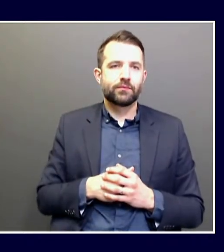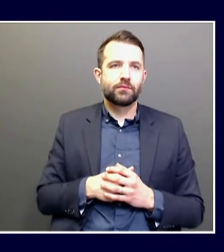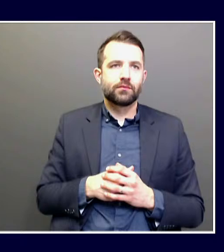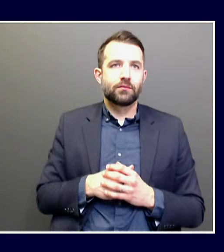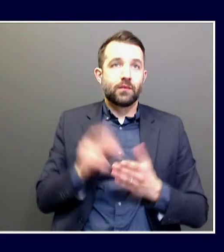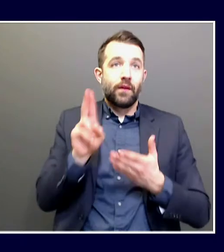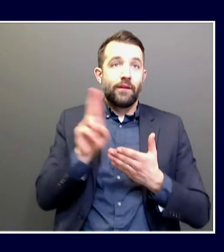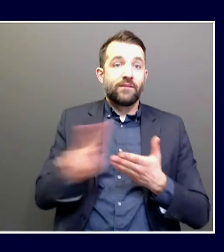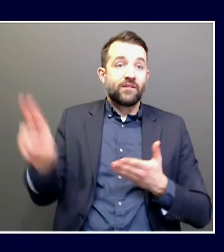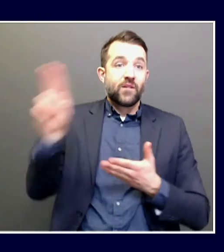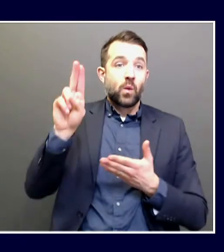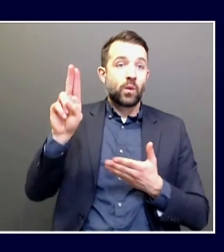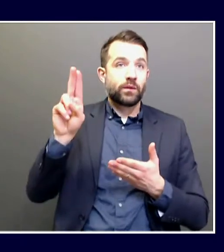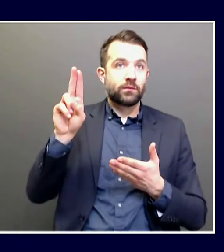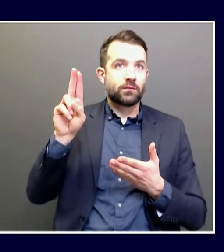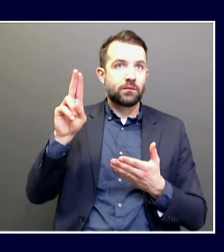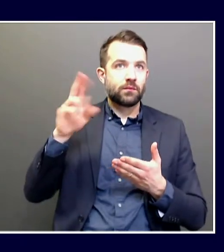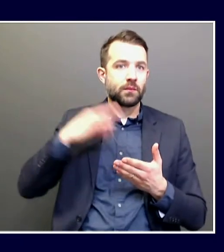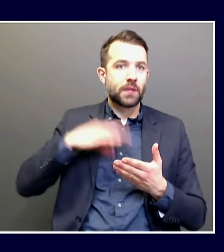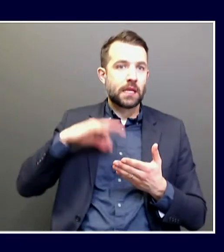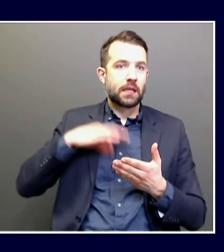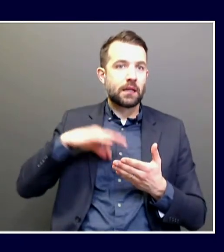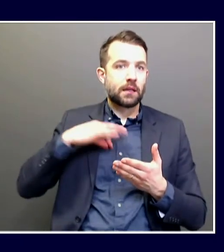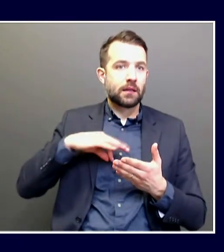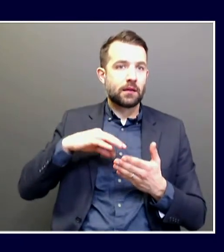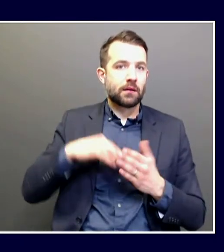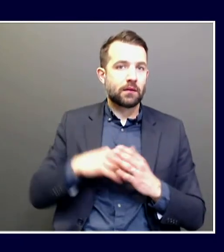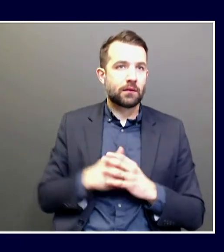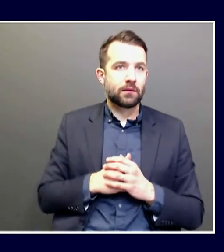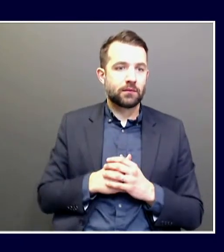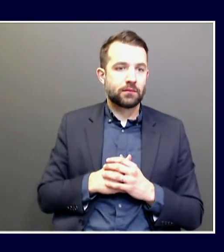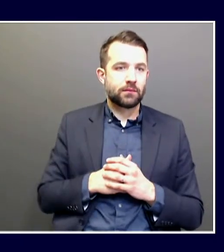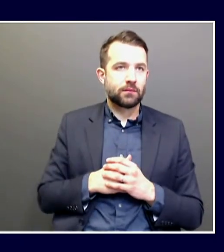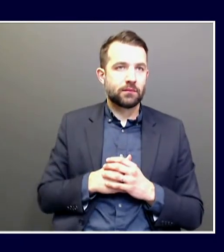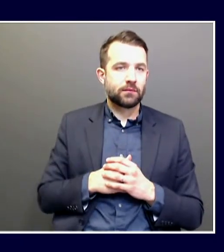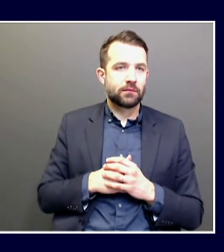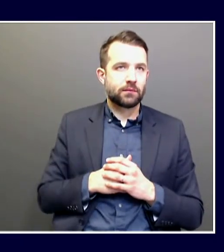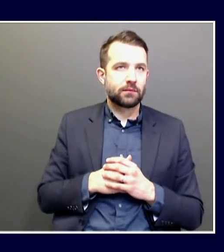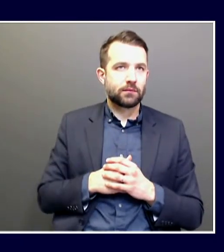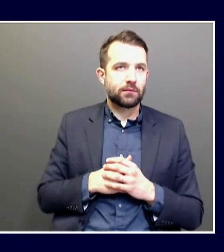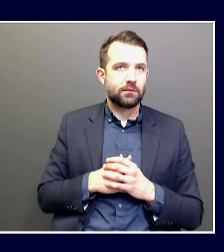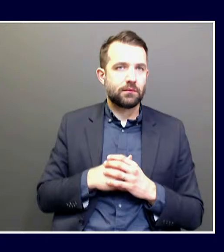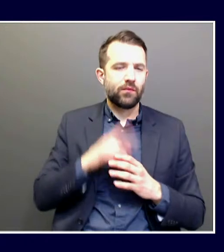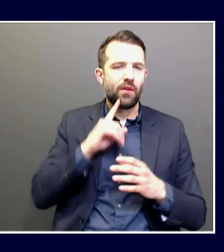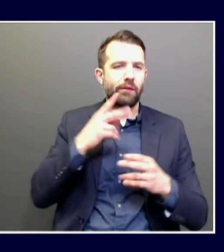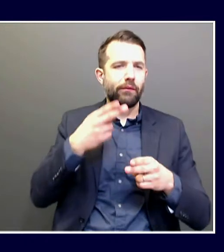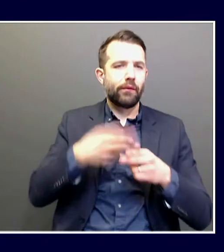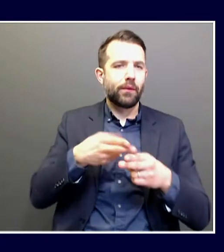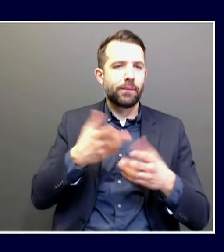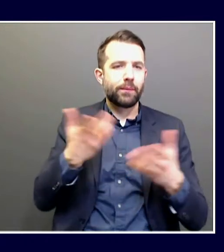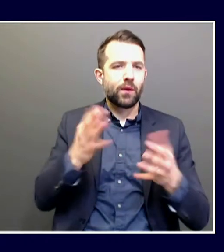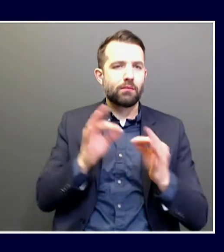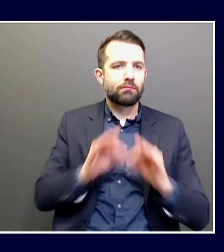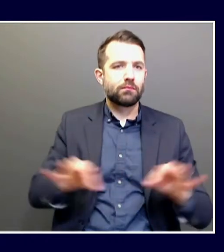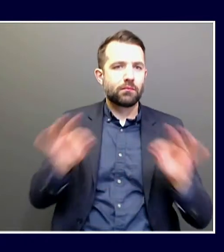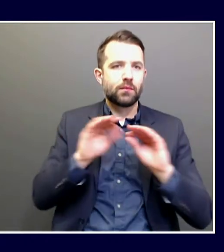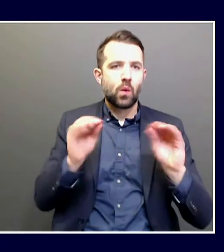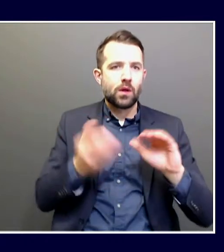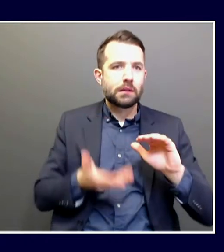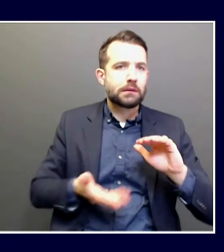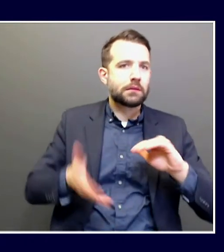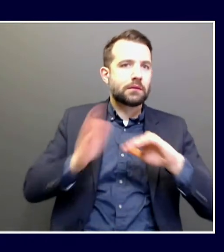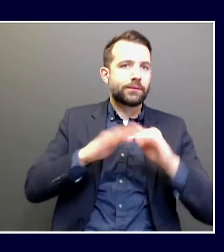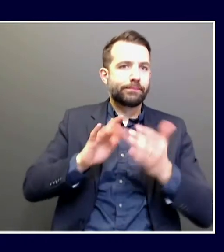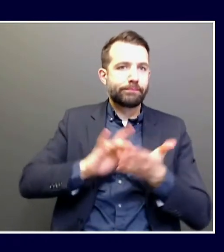UVM found that public health problems like, weight gain, medication stopping, stress-related illness, and substance misuse increased during the